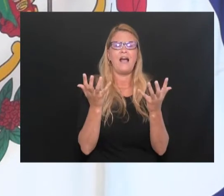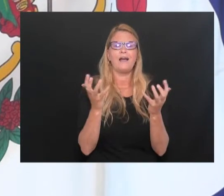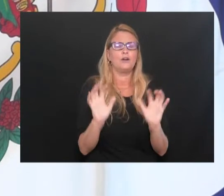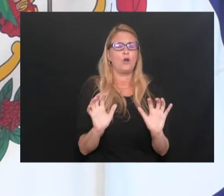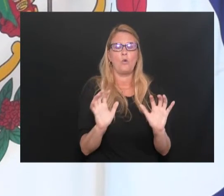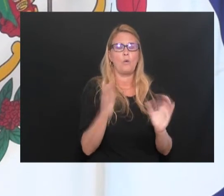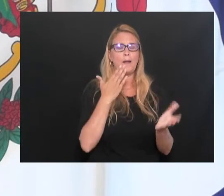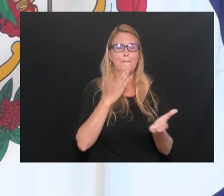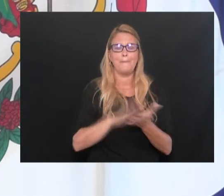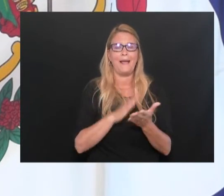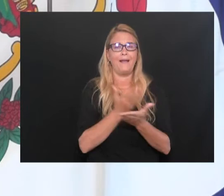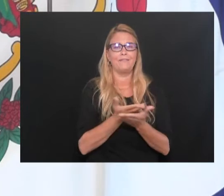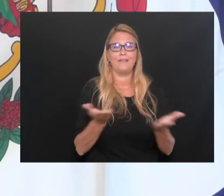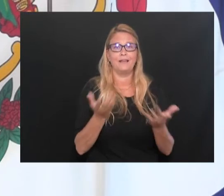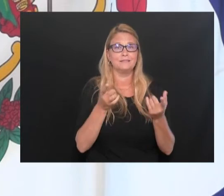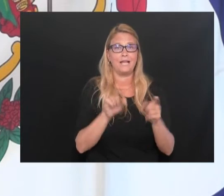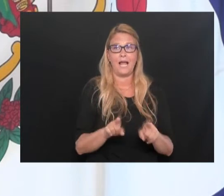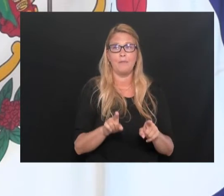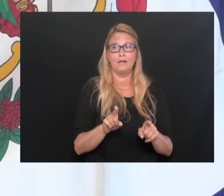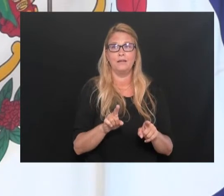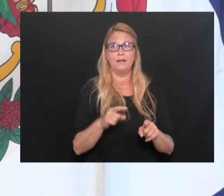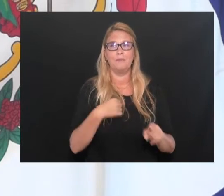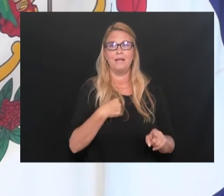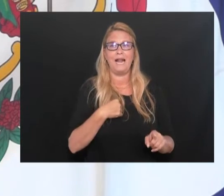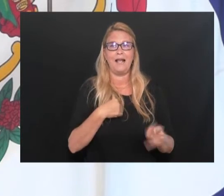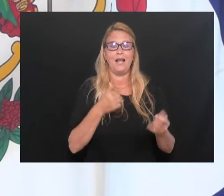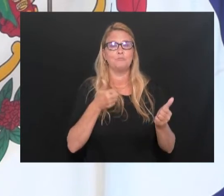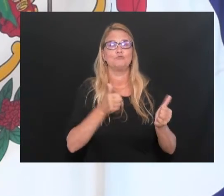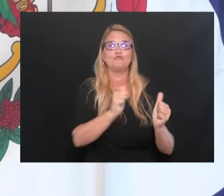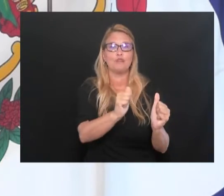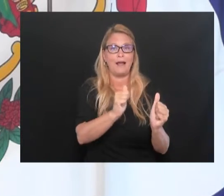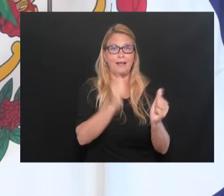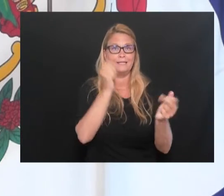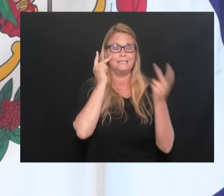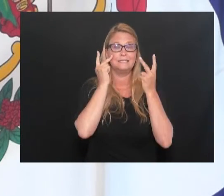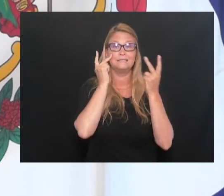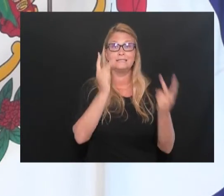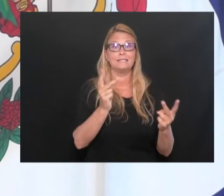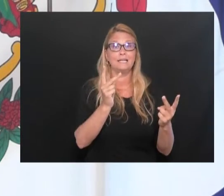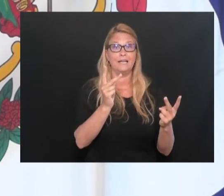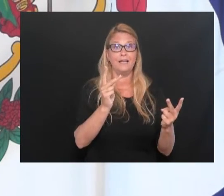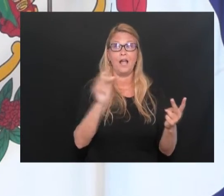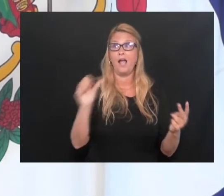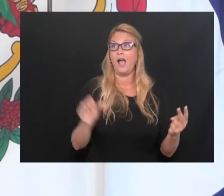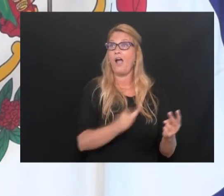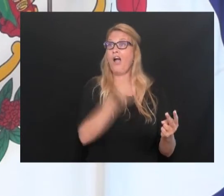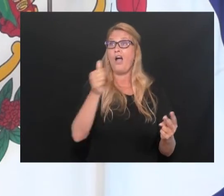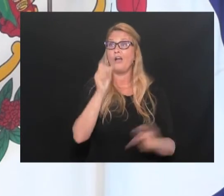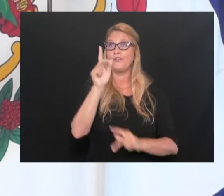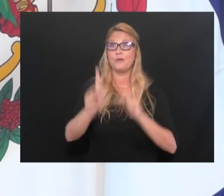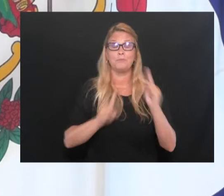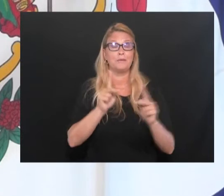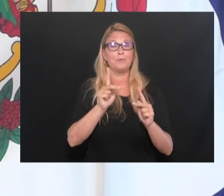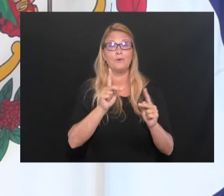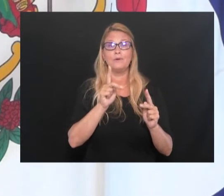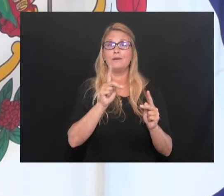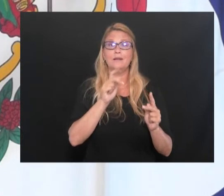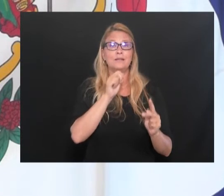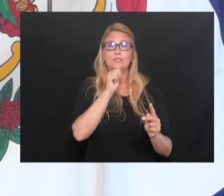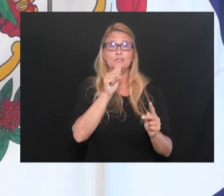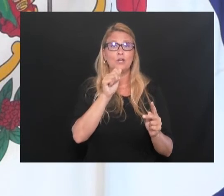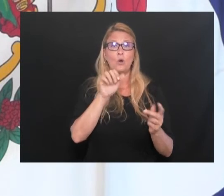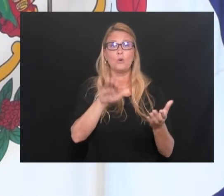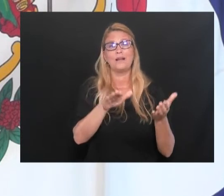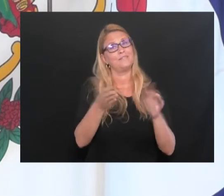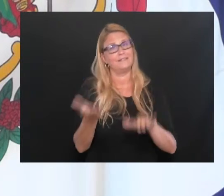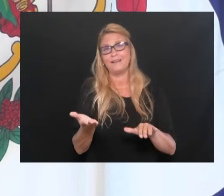I'm trying with everything I have to see that nobody else faces this terrible thing that they've lost